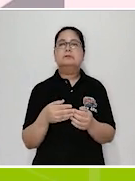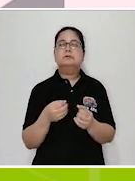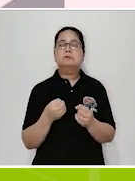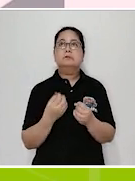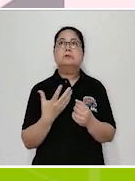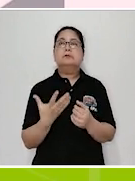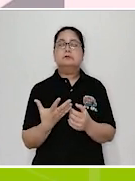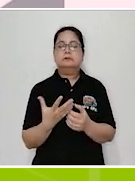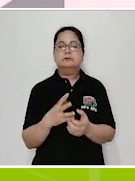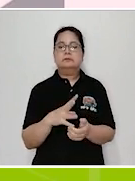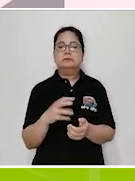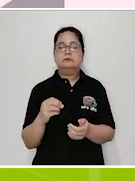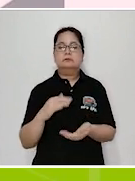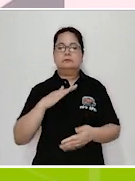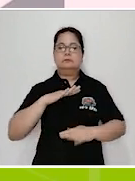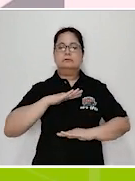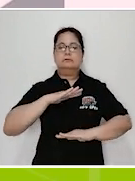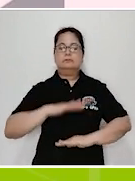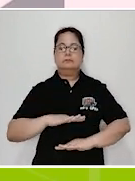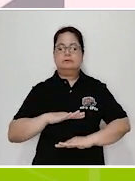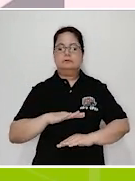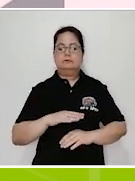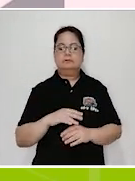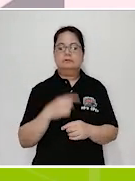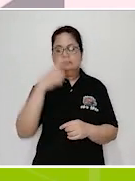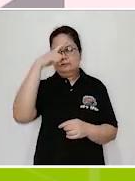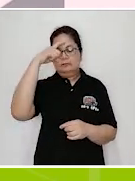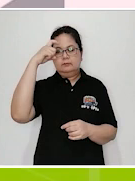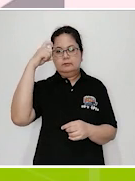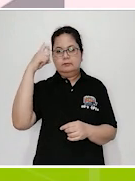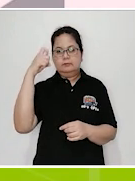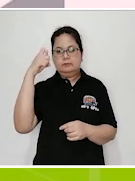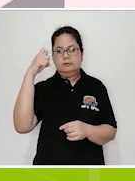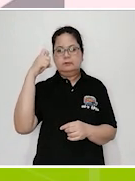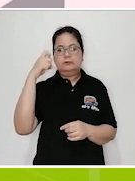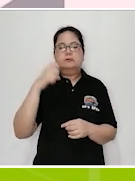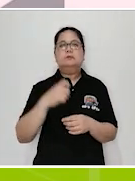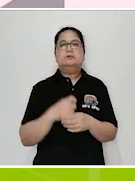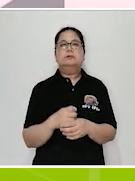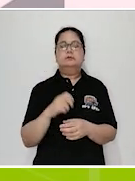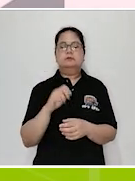shocked, and relieved because he survived the exhibition.